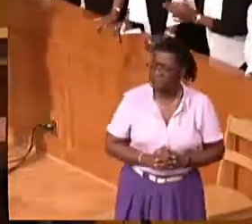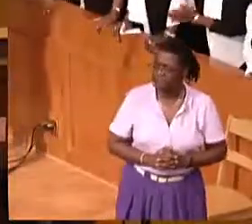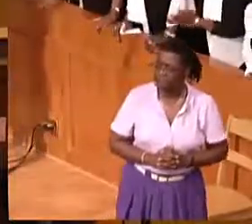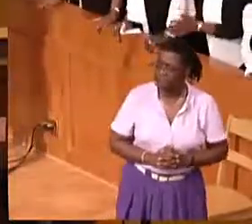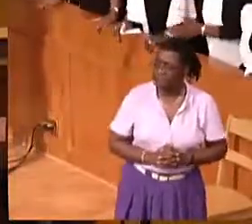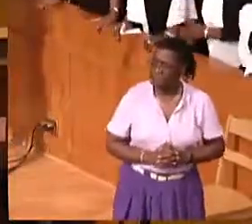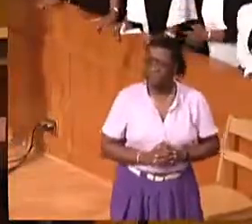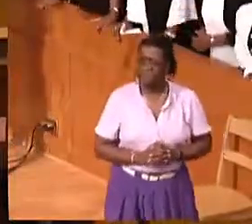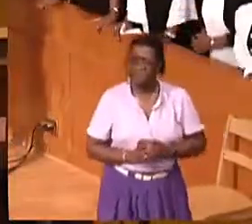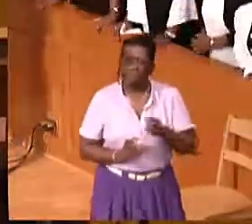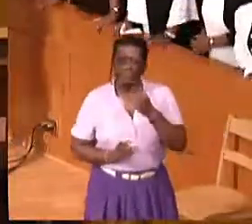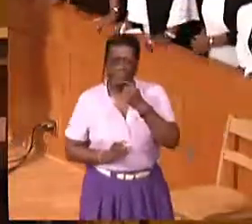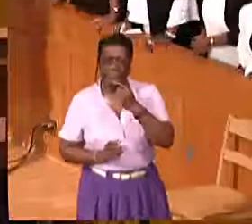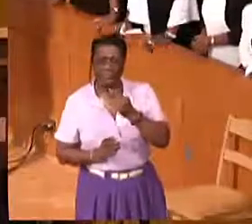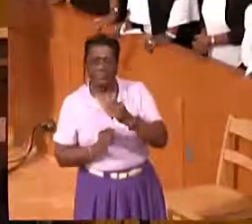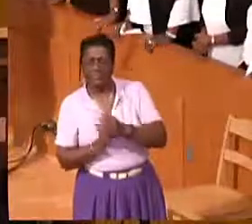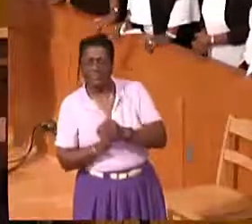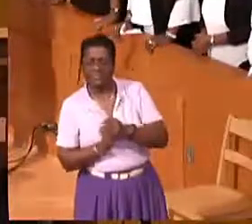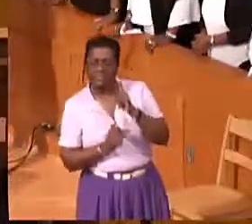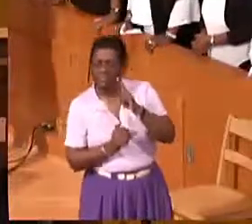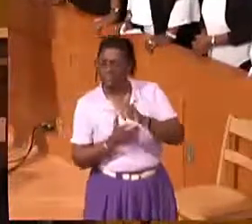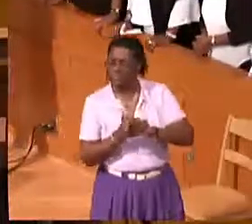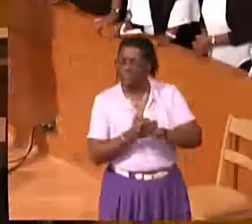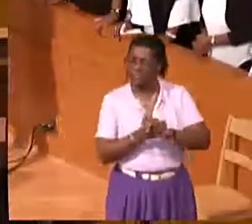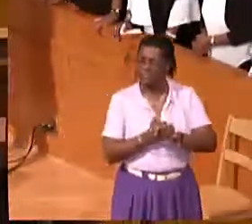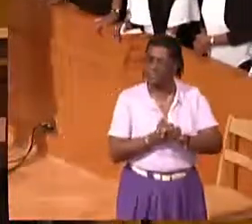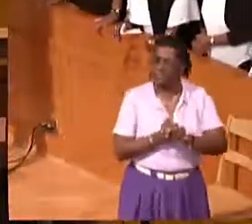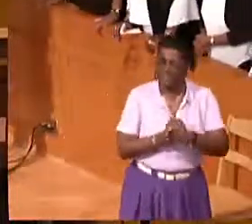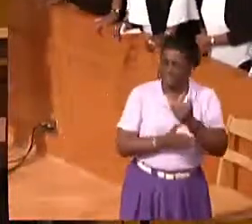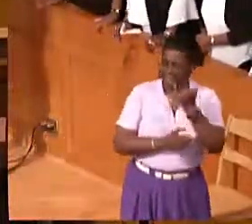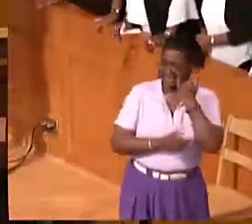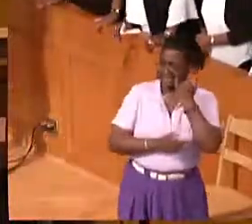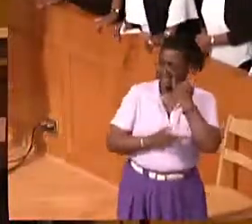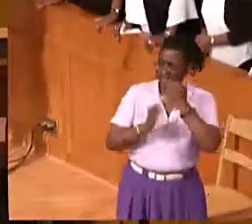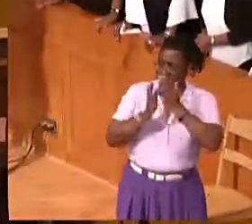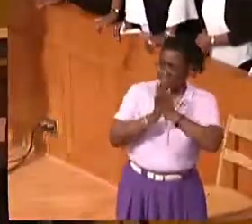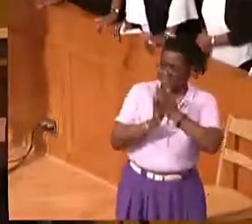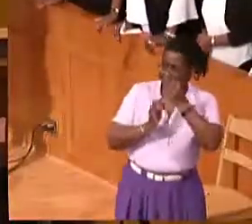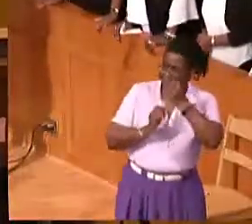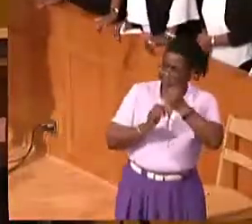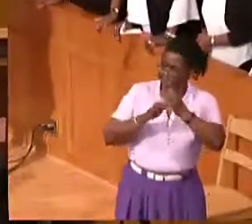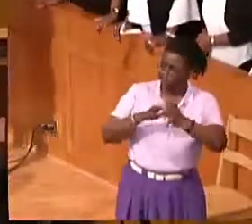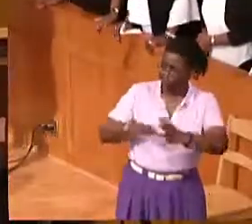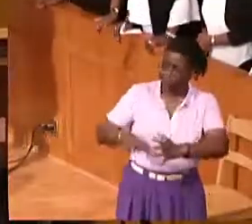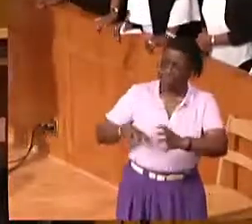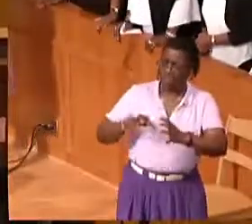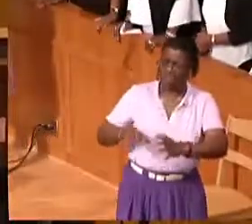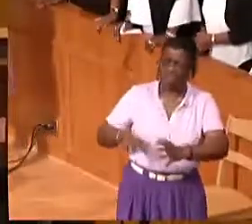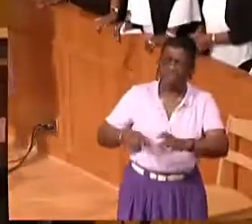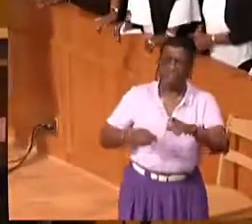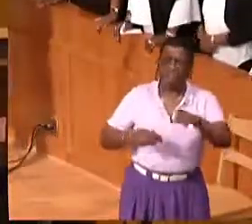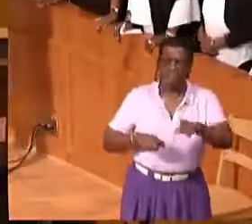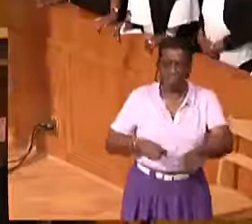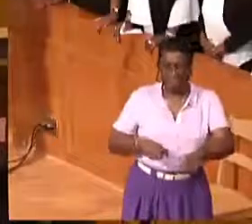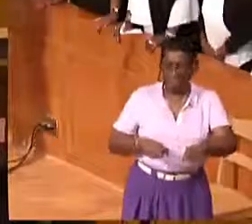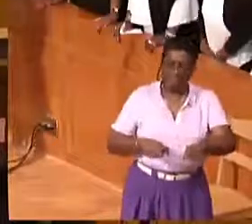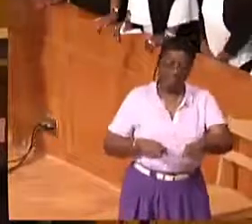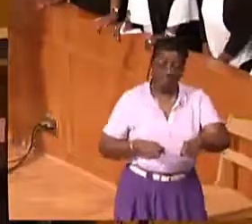And I shared with my wife, if you pray for rain, you got to deal with the